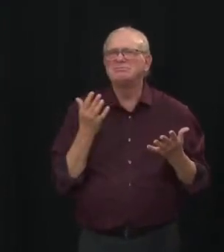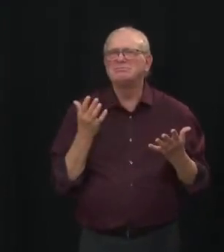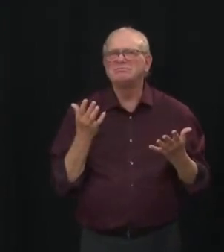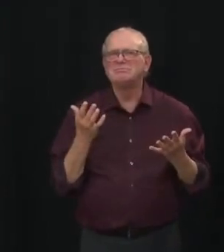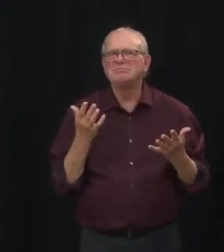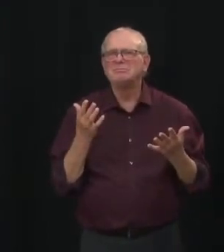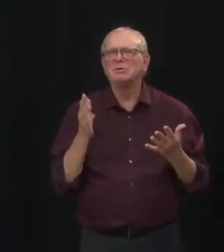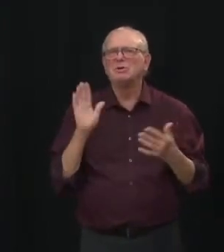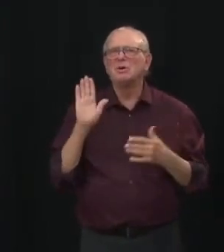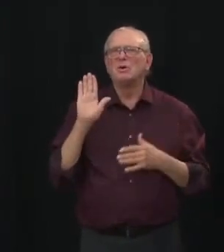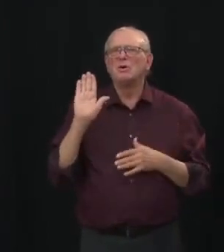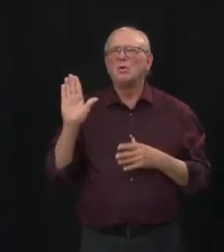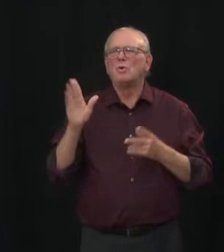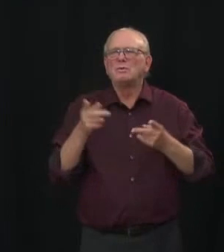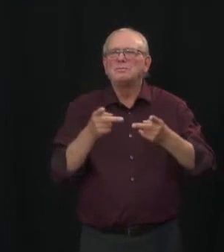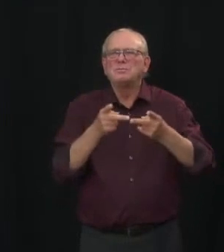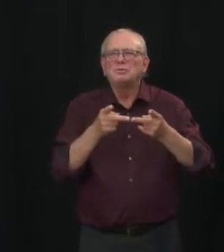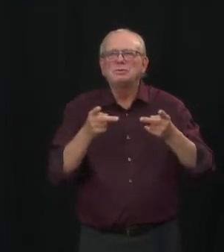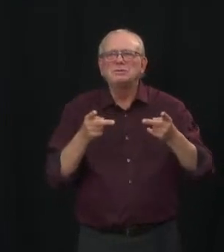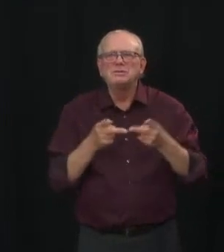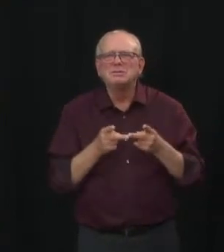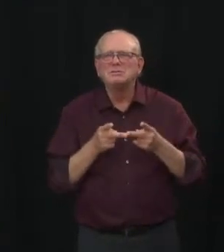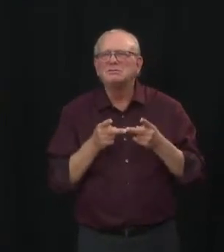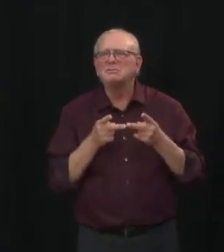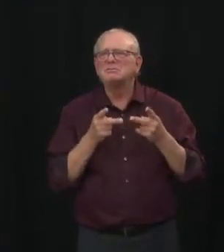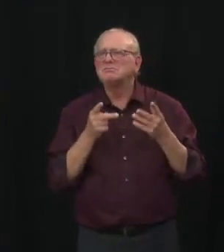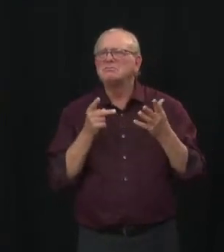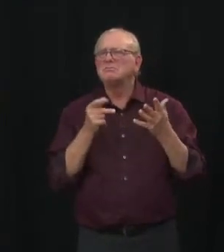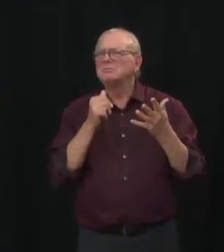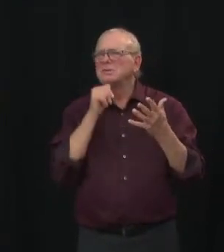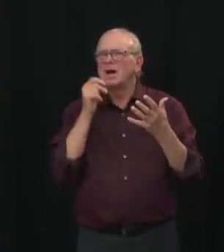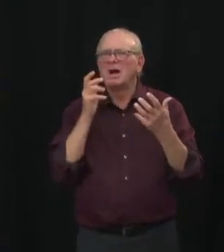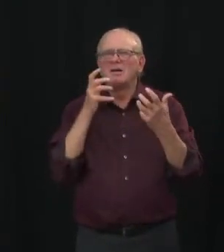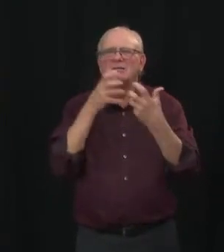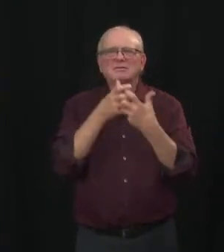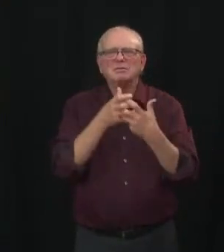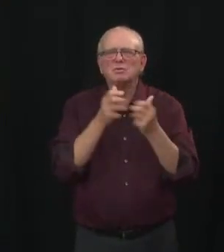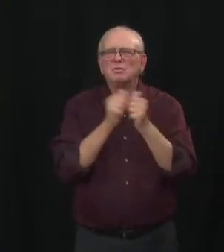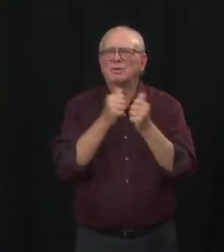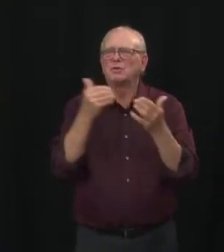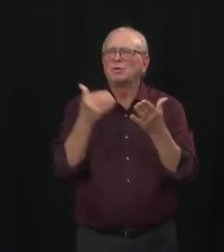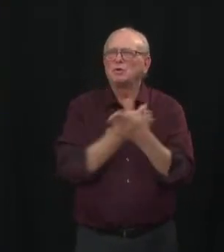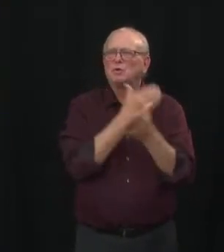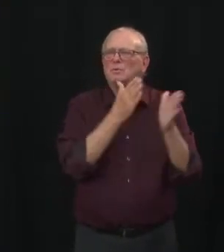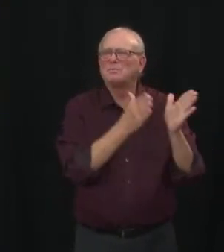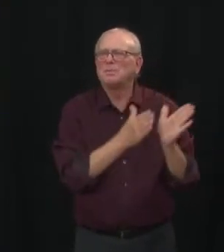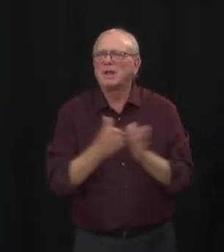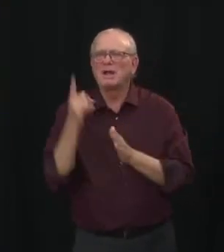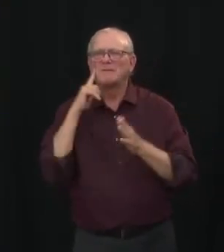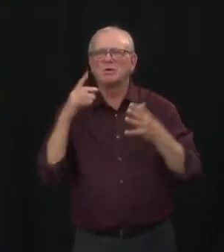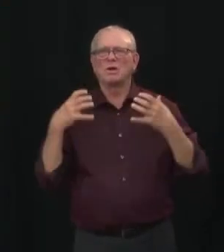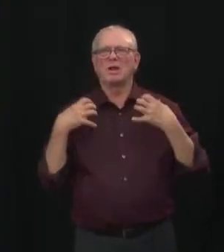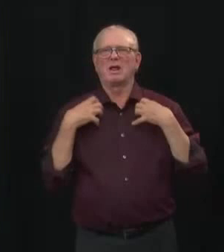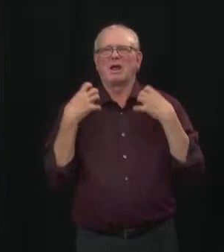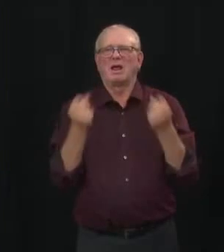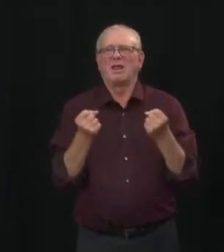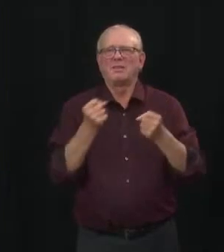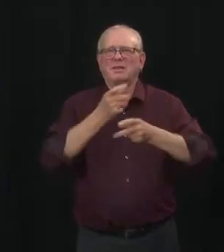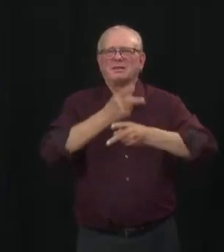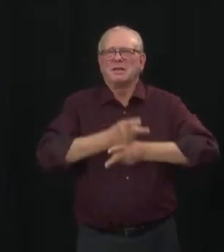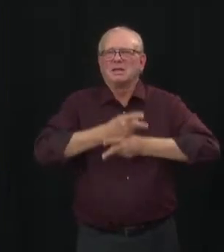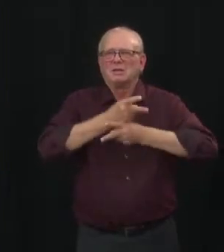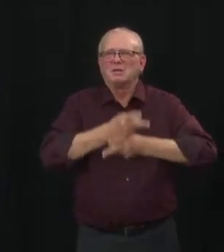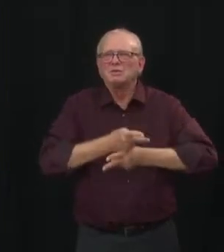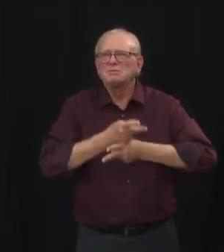position incompatible with the planned health transformations? So, well, thanks for the question. So,